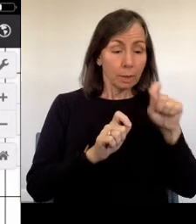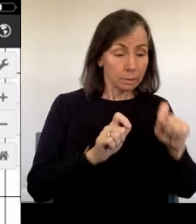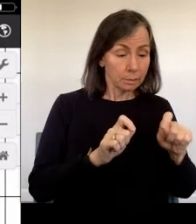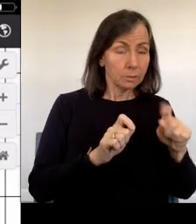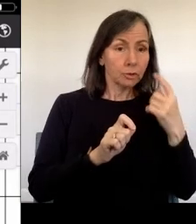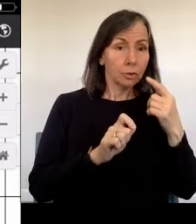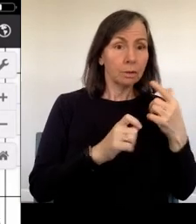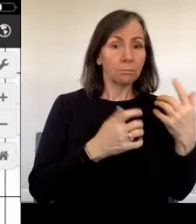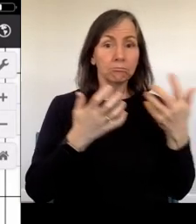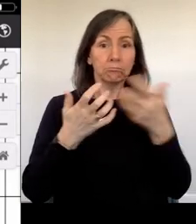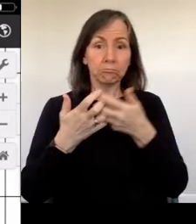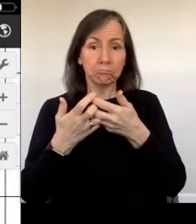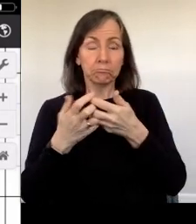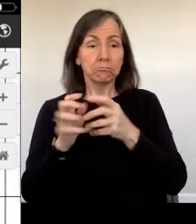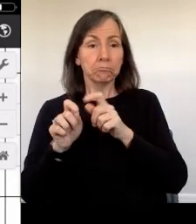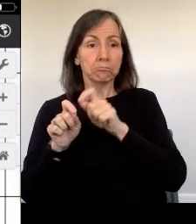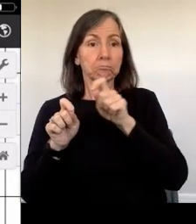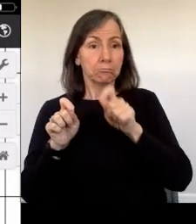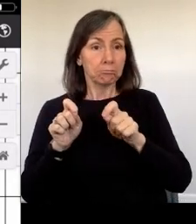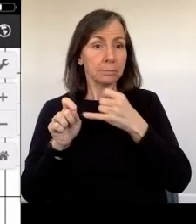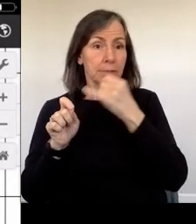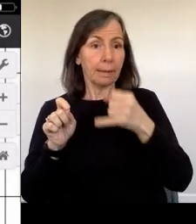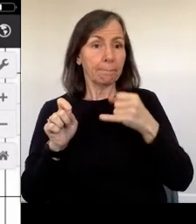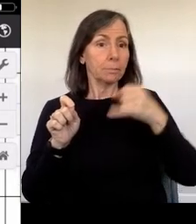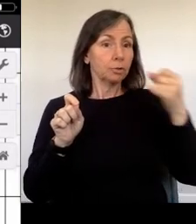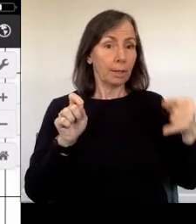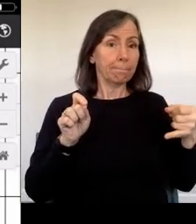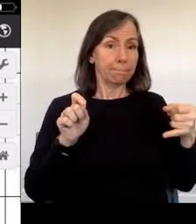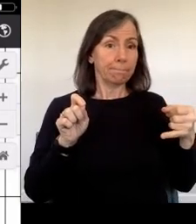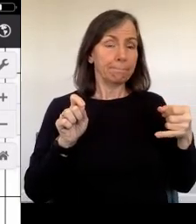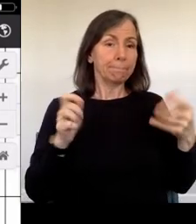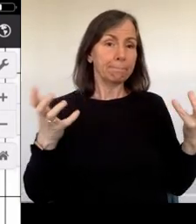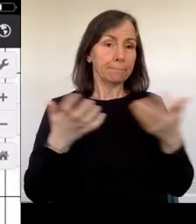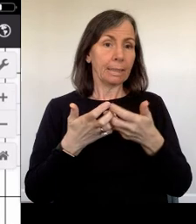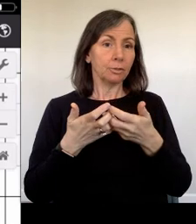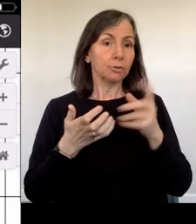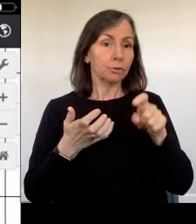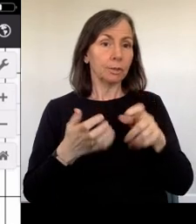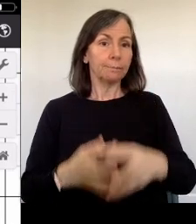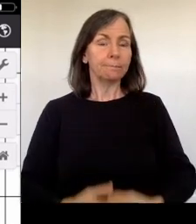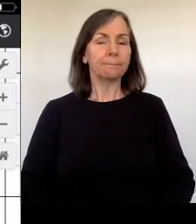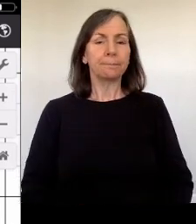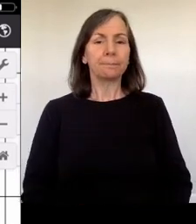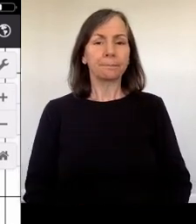We definitely see that it's creating this nice parabola shape.